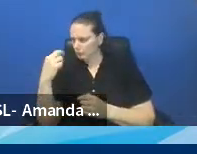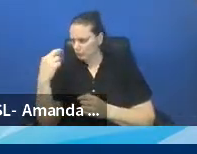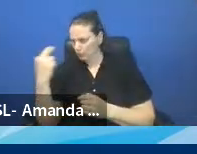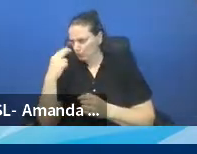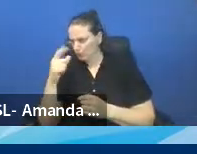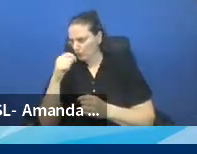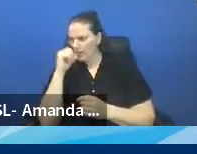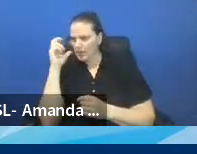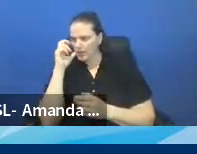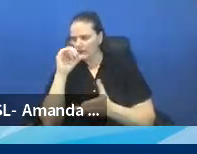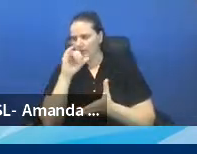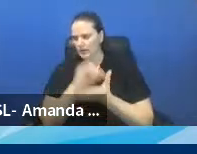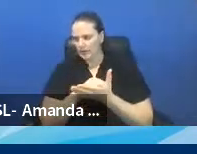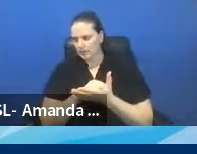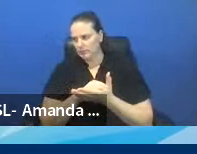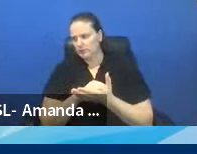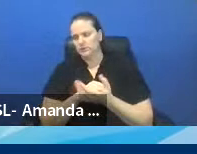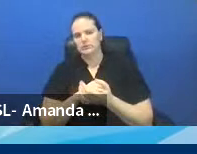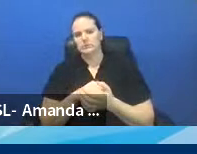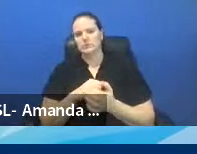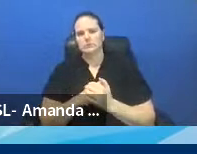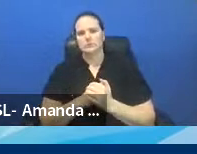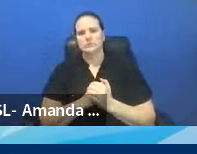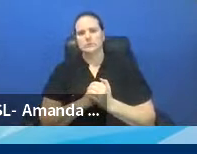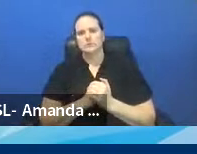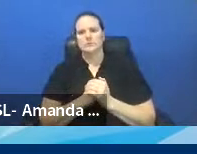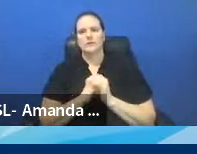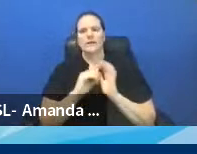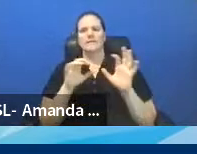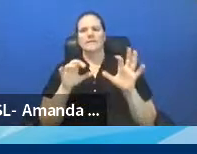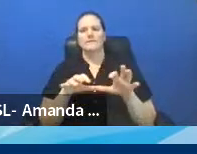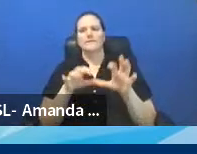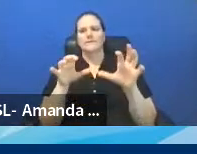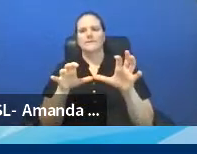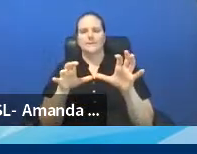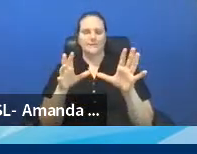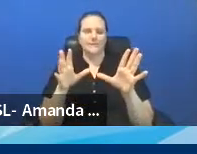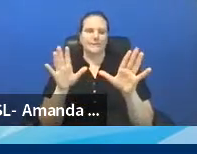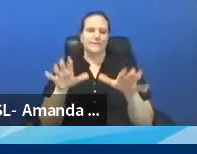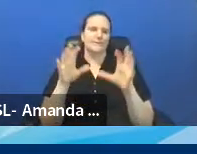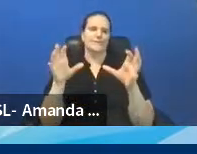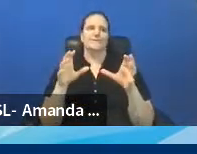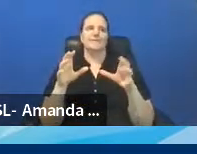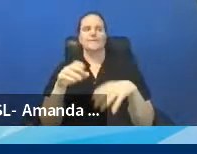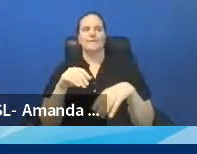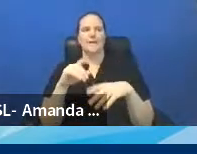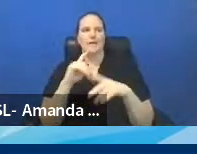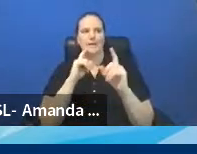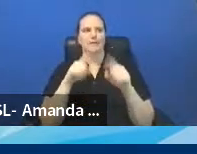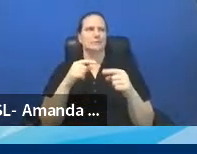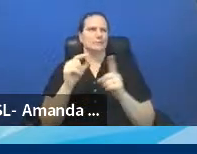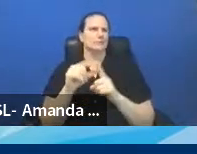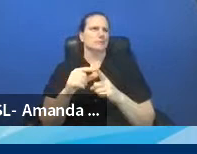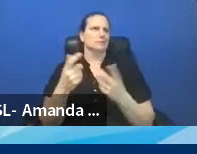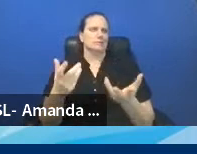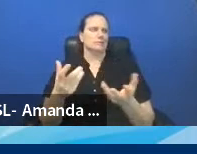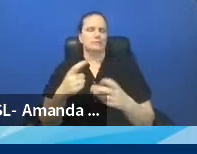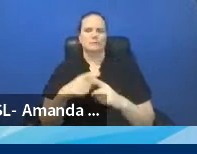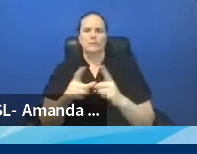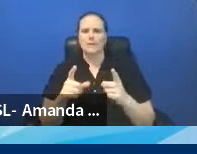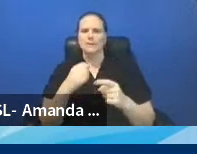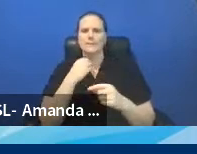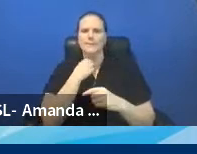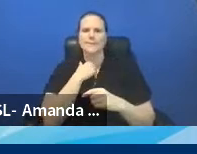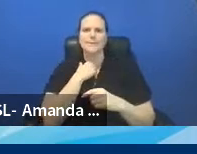hear it is because it was kind of a fluffy answer. I don't know what the right word is. So what I would say